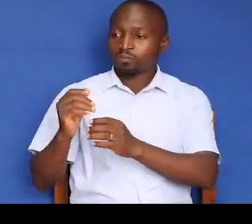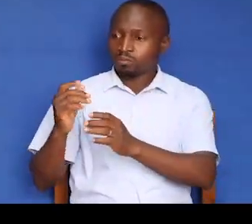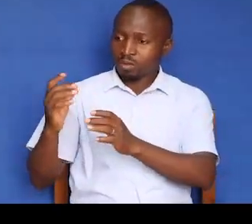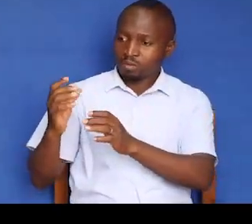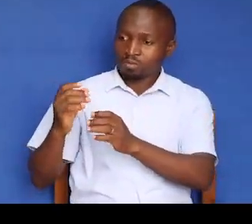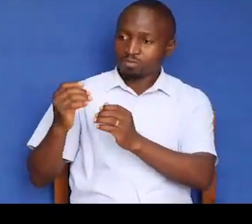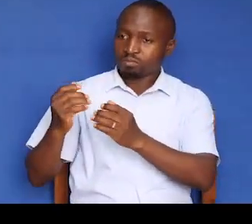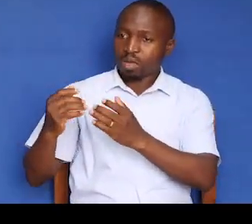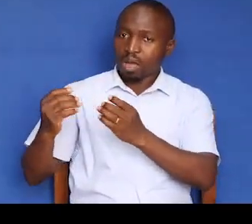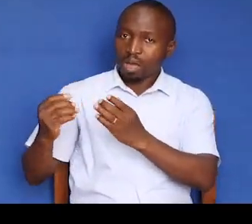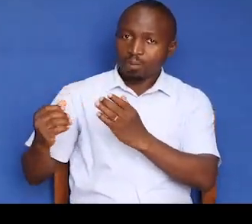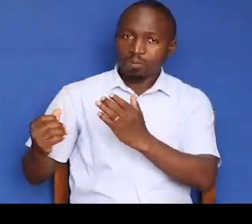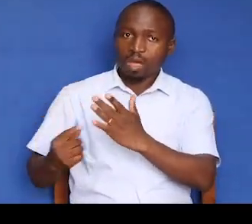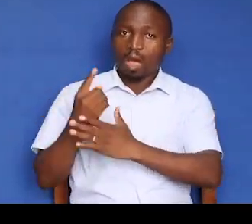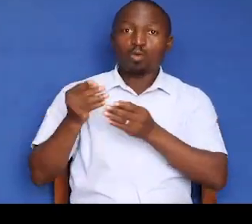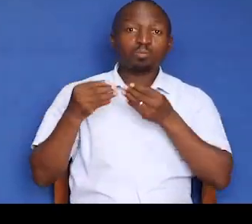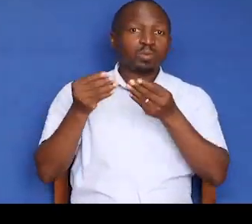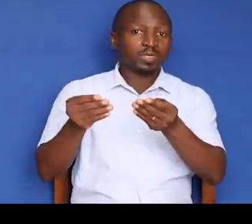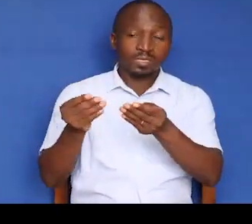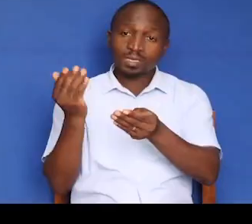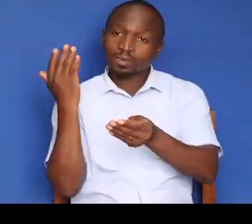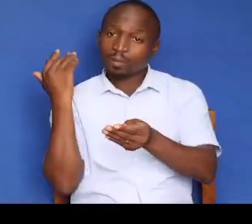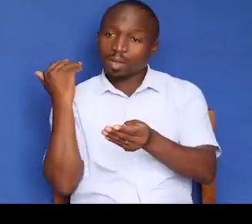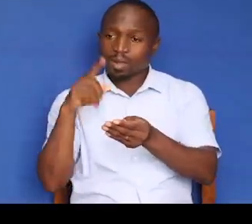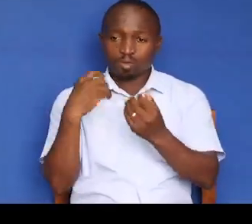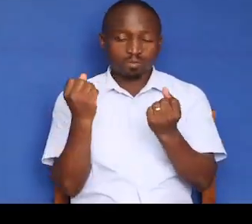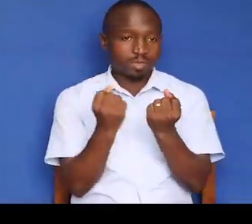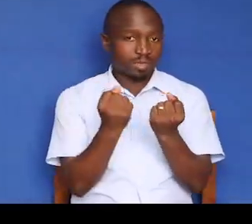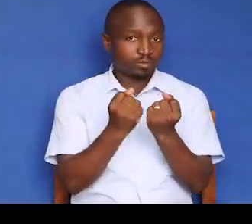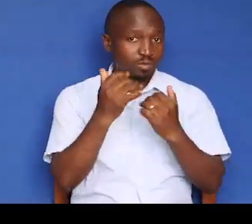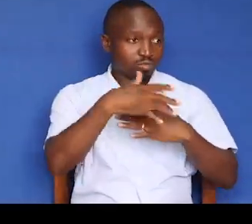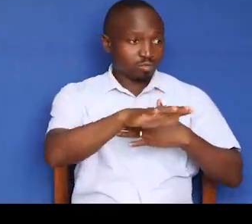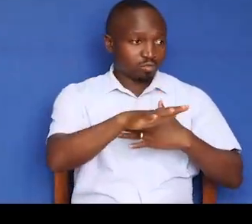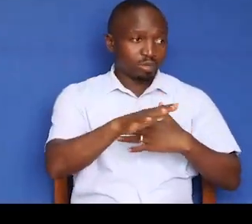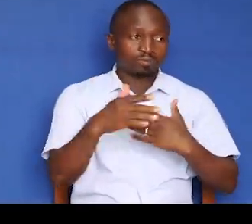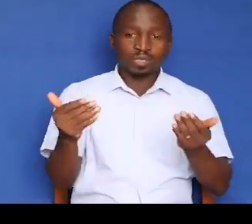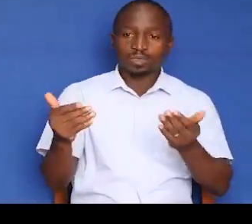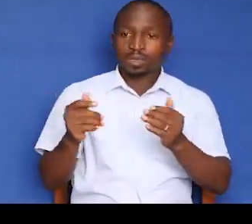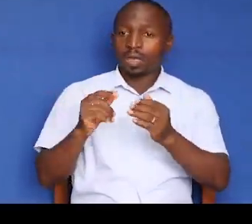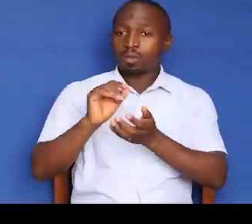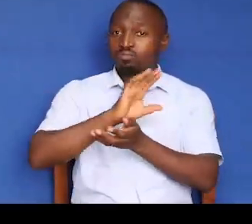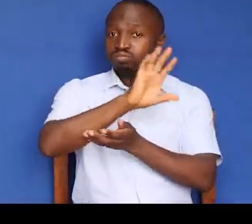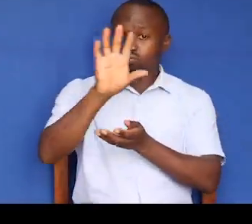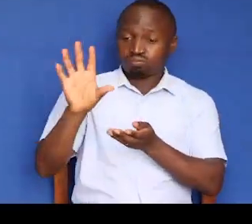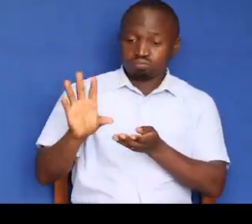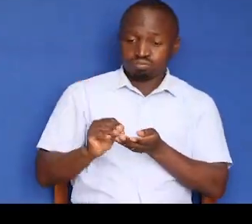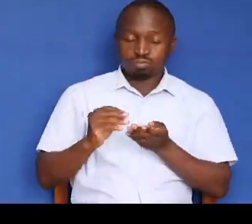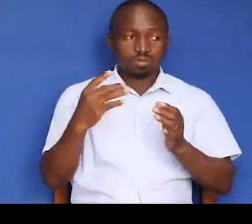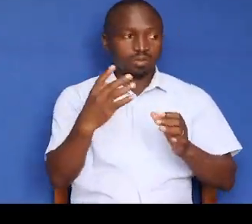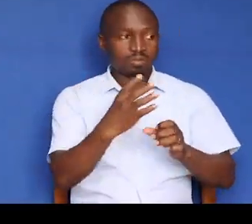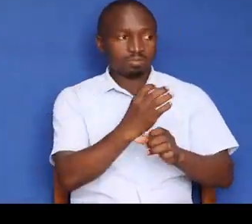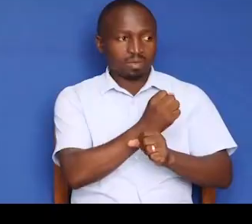sold. Here we get revenue changes, here we get output changes. So change in total